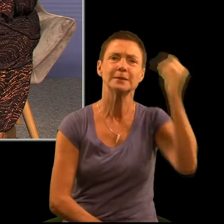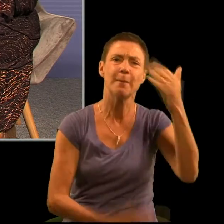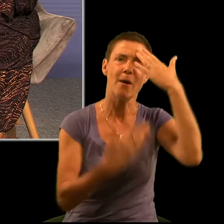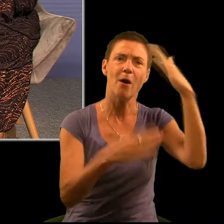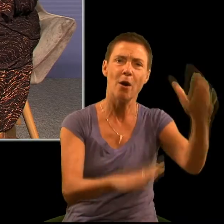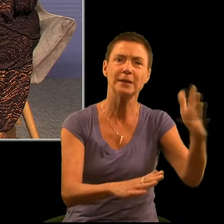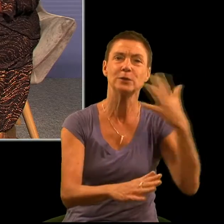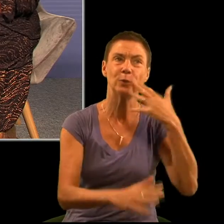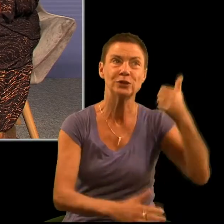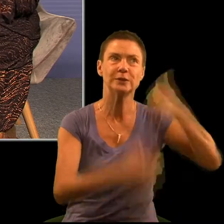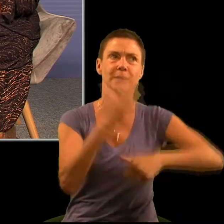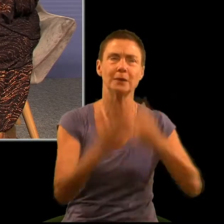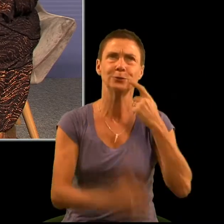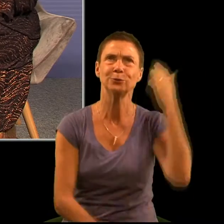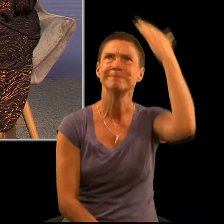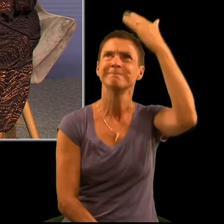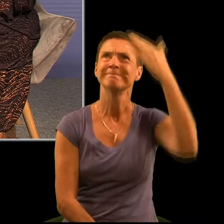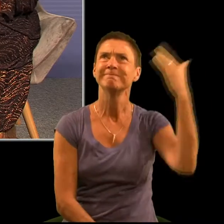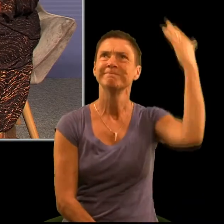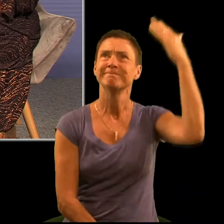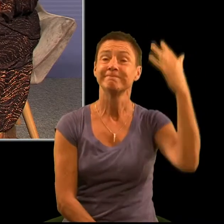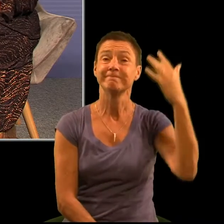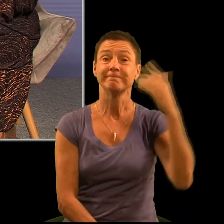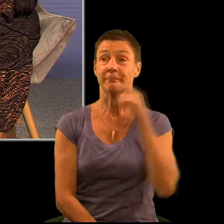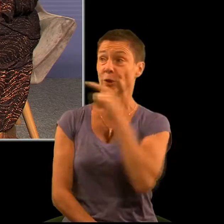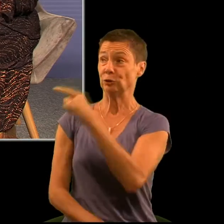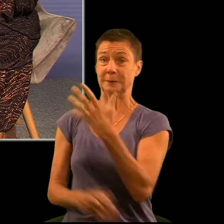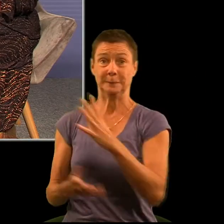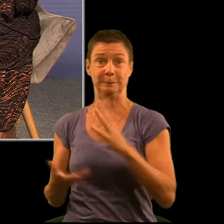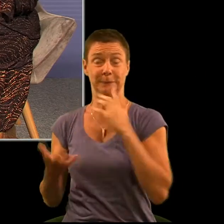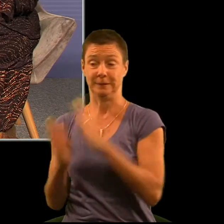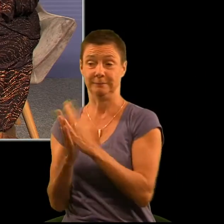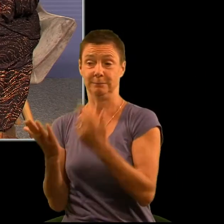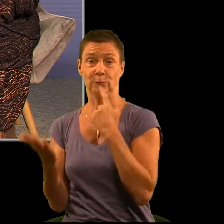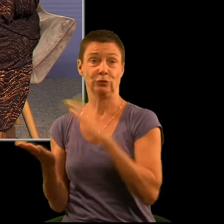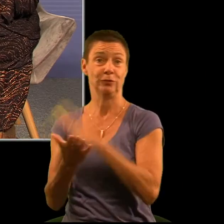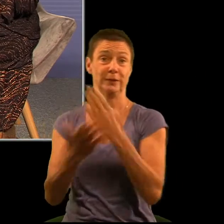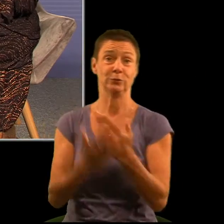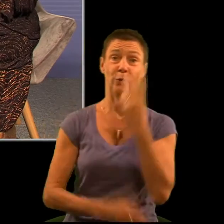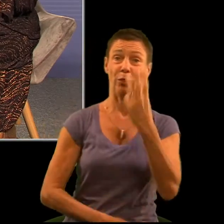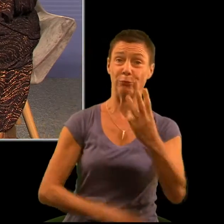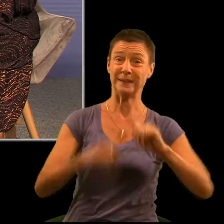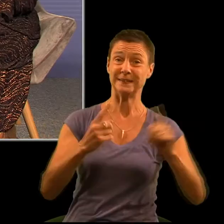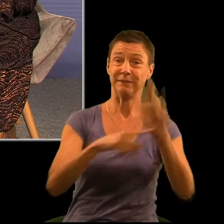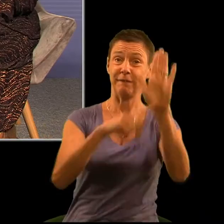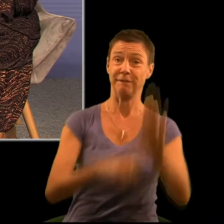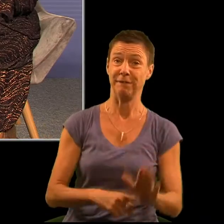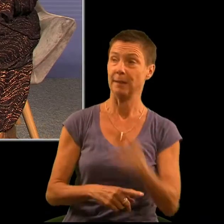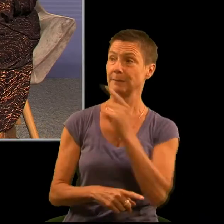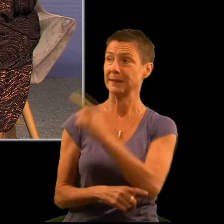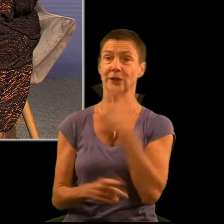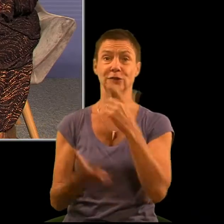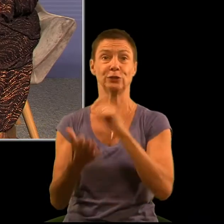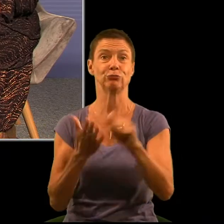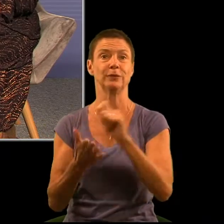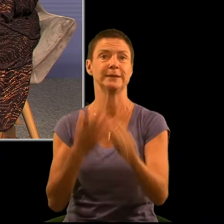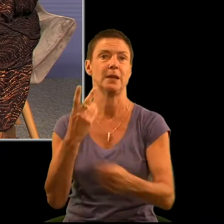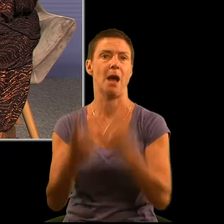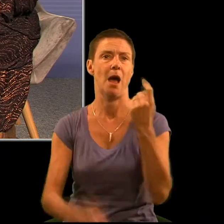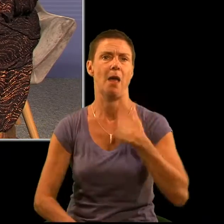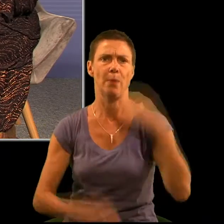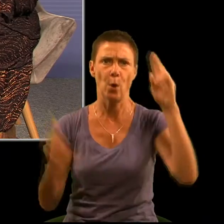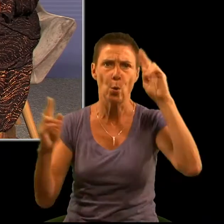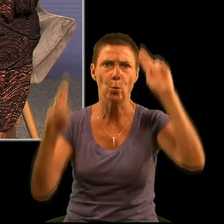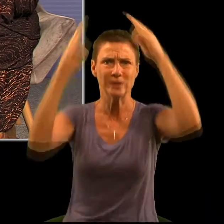to write stories. How to Train Your Dragon's been adapted into 3 feature films, and Cressida has followed it up with the amazing Wizards of